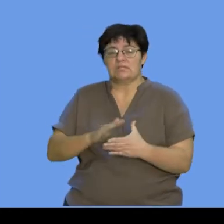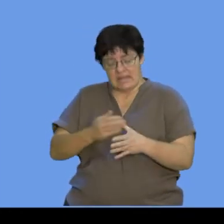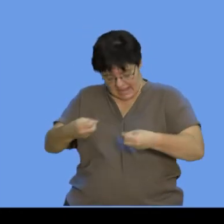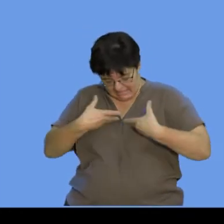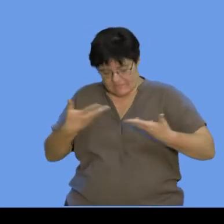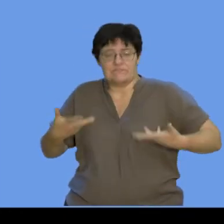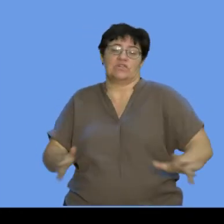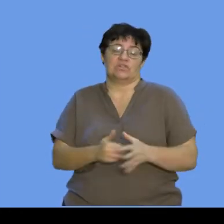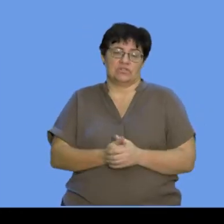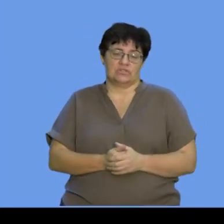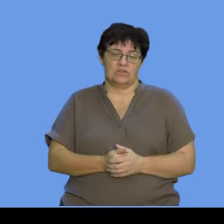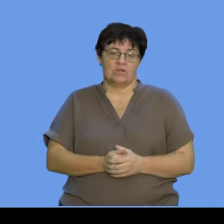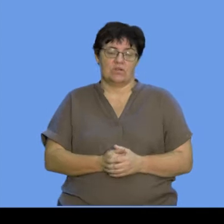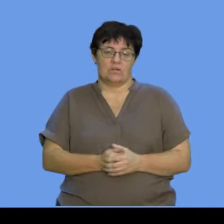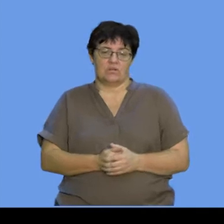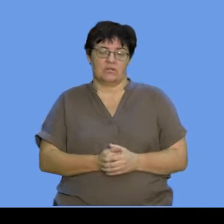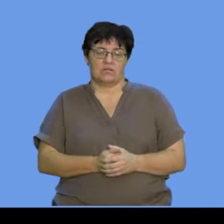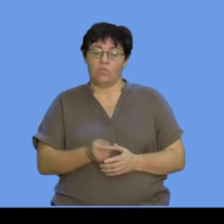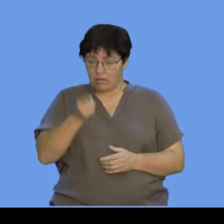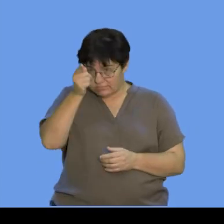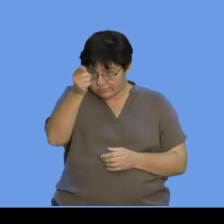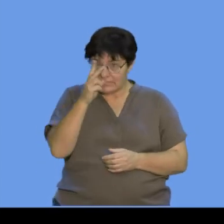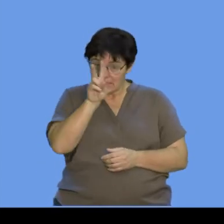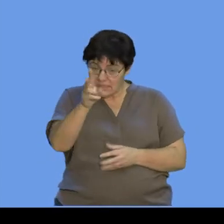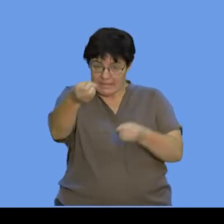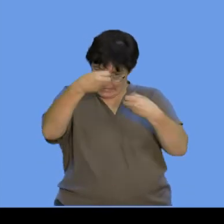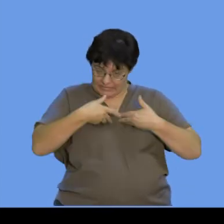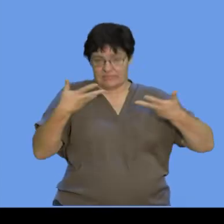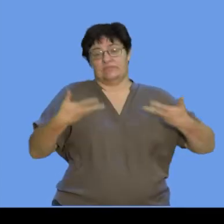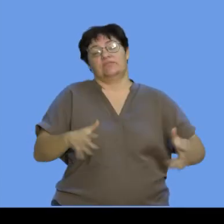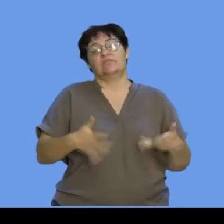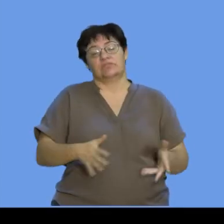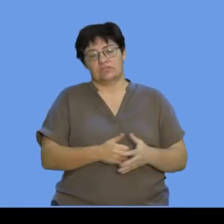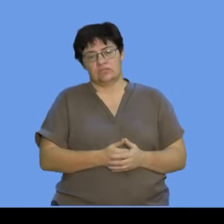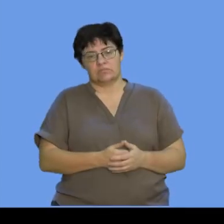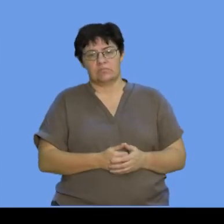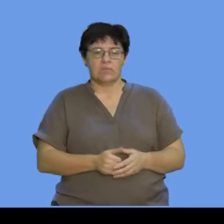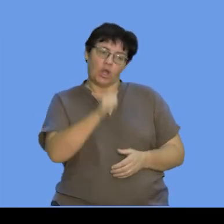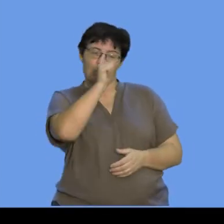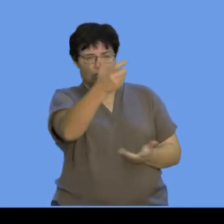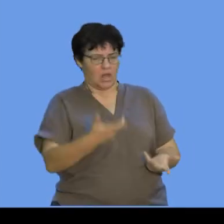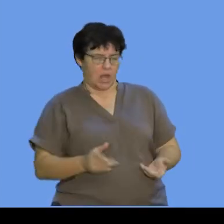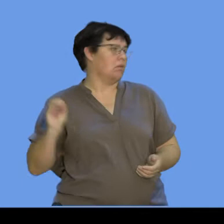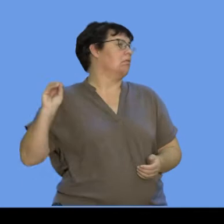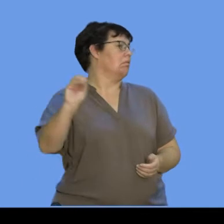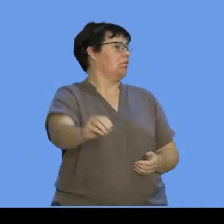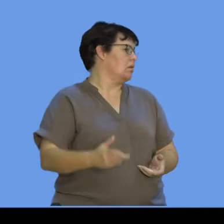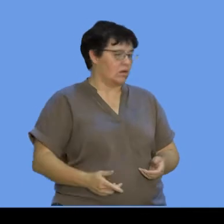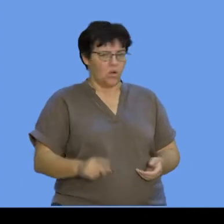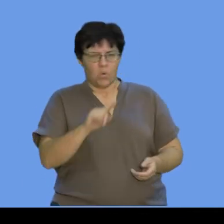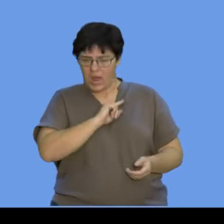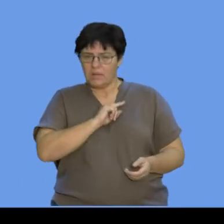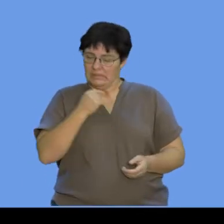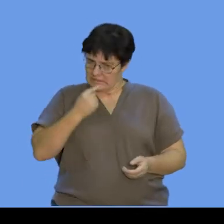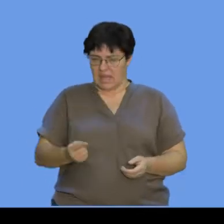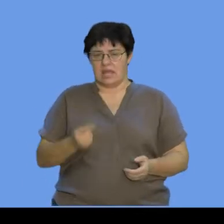statement, that I am saying this because I was given this information in the statement. You don't just state it and then think, no,